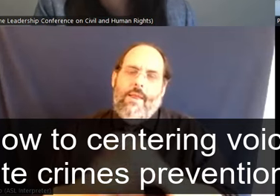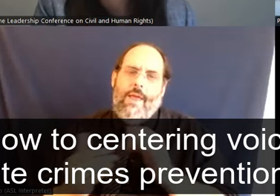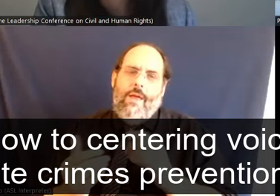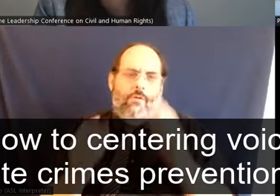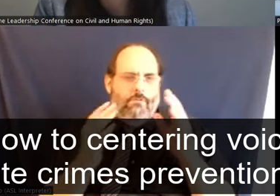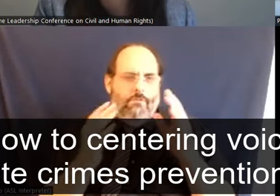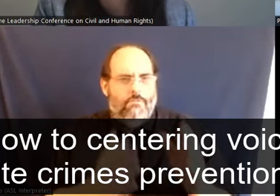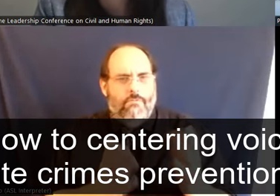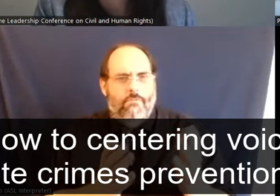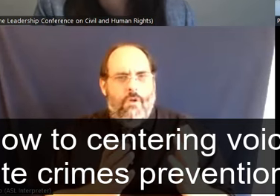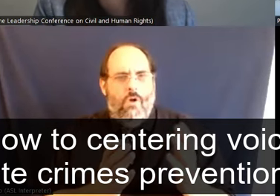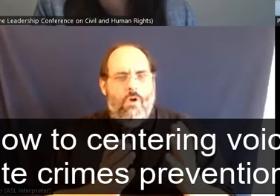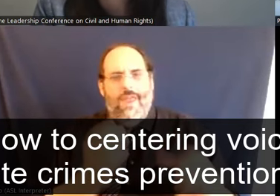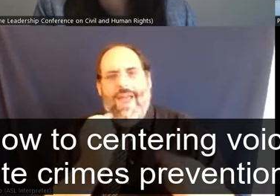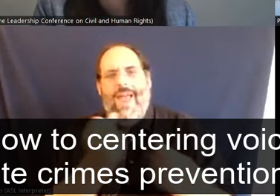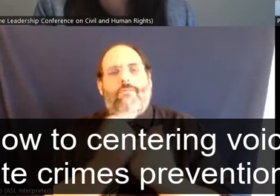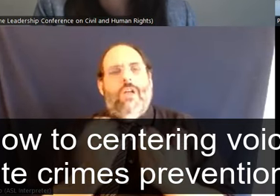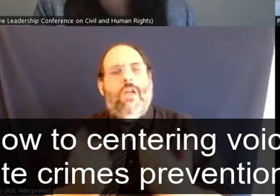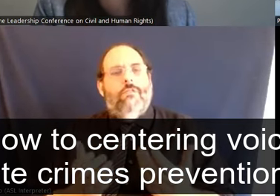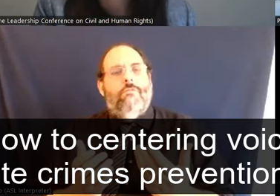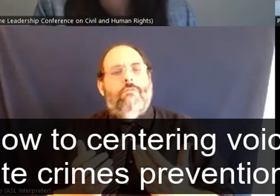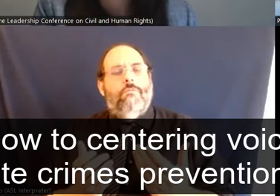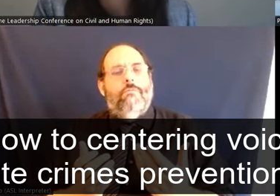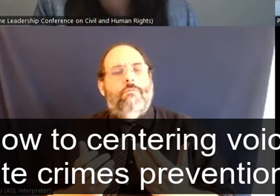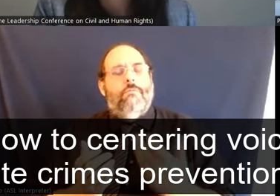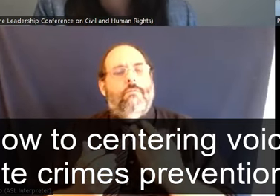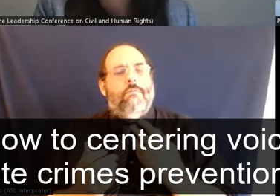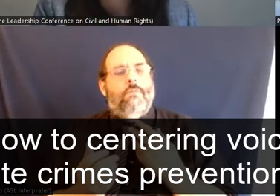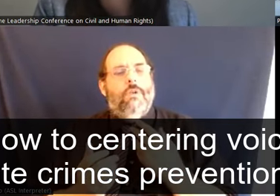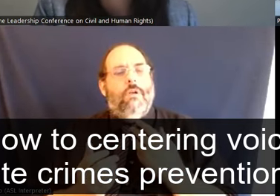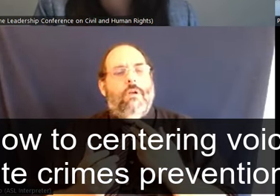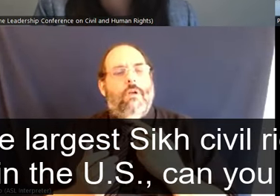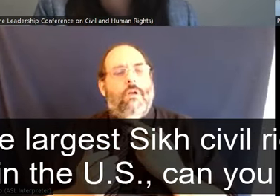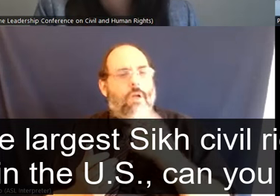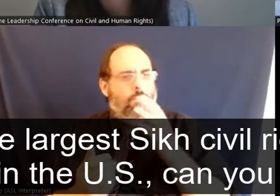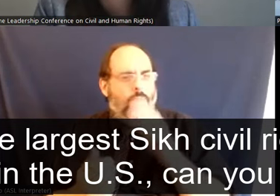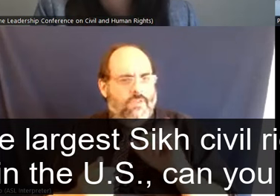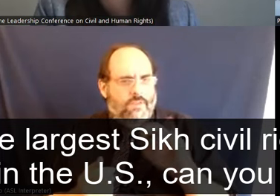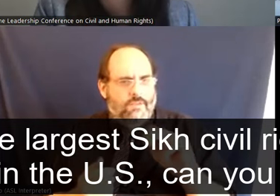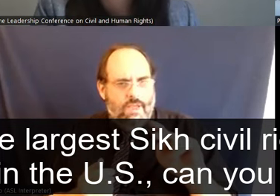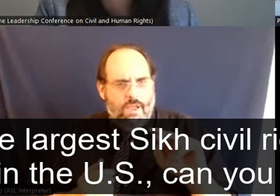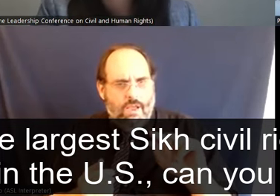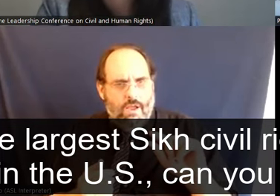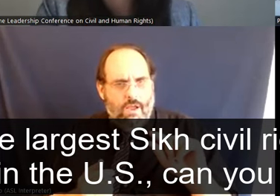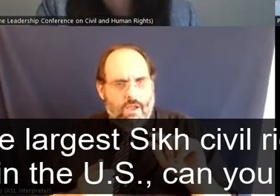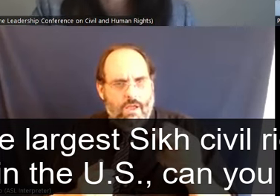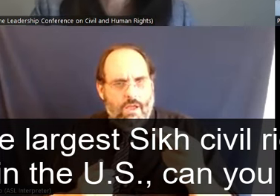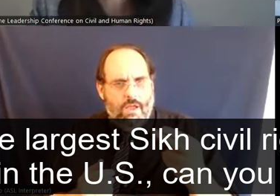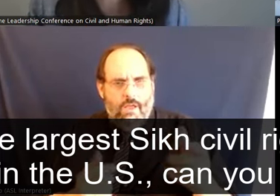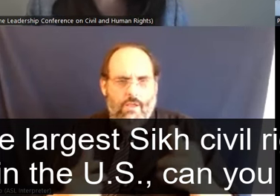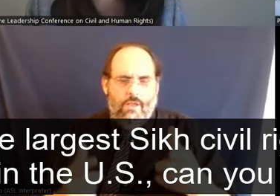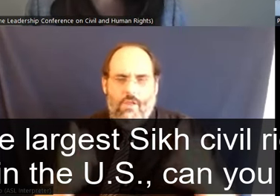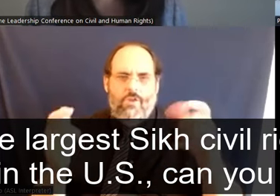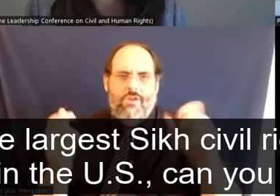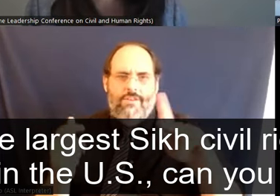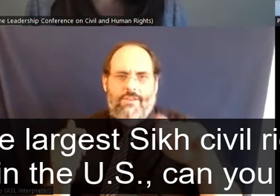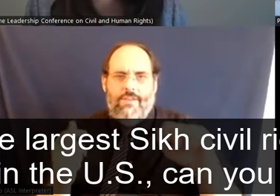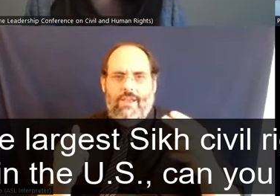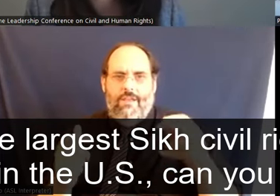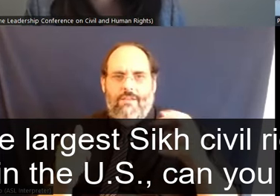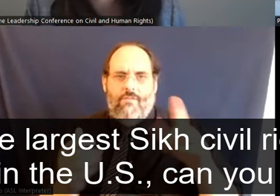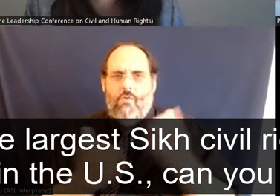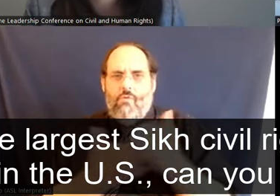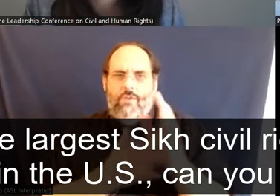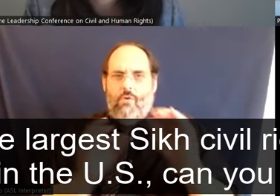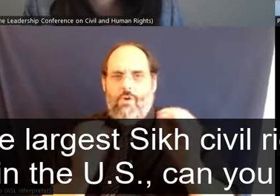centering voices of advocates in hate crimes prevention. Ms. Singh, as head of the largest Sikh civil rights